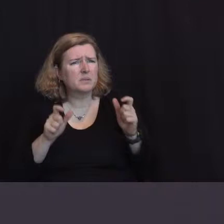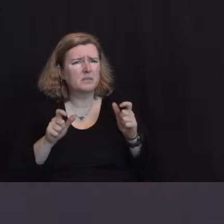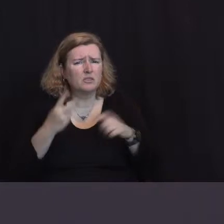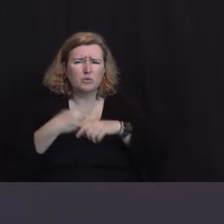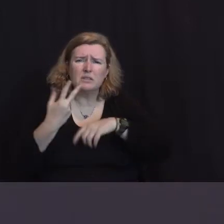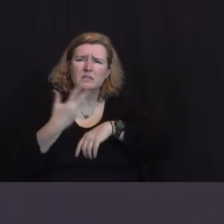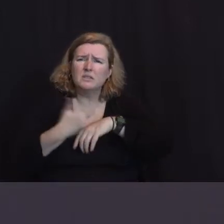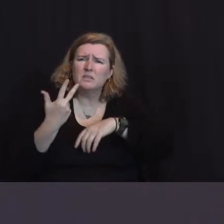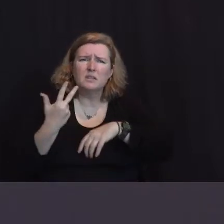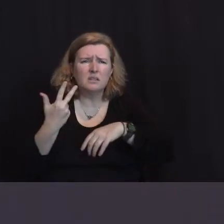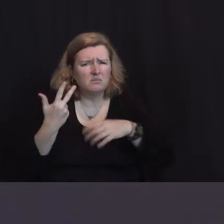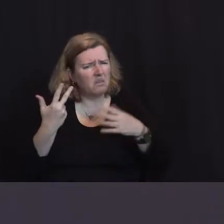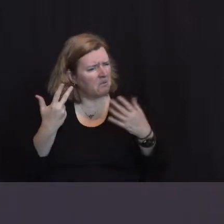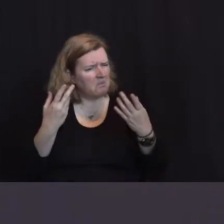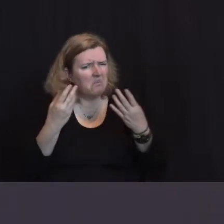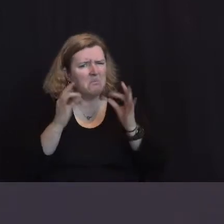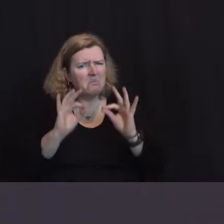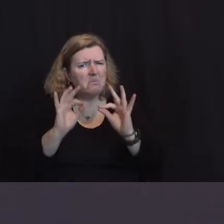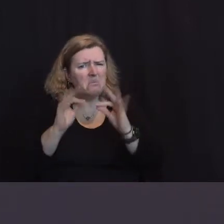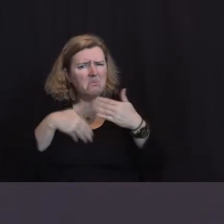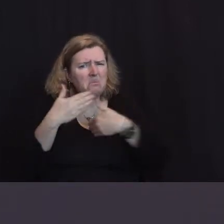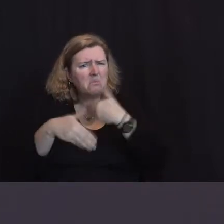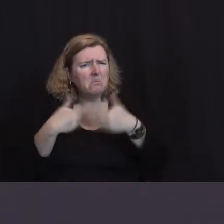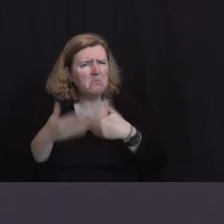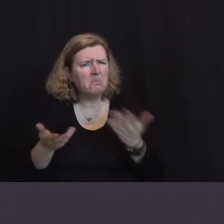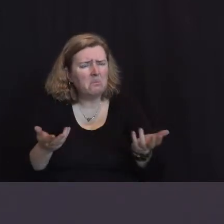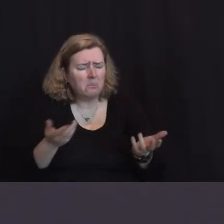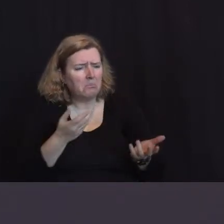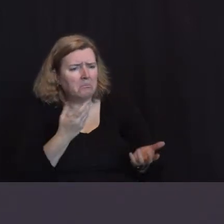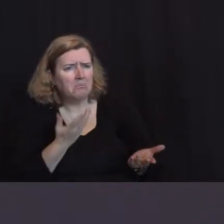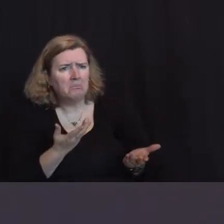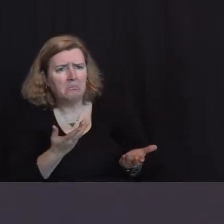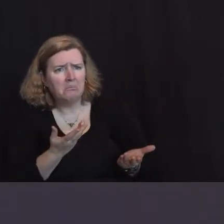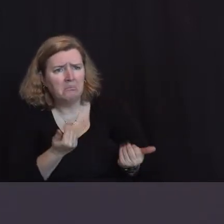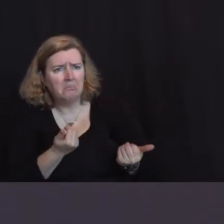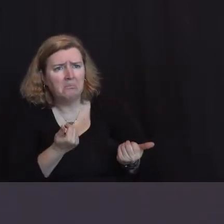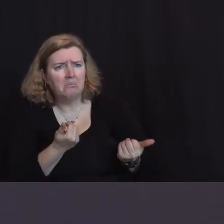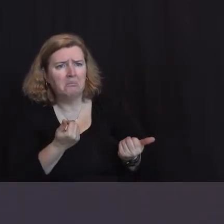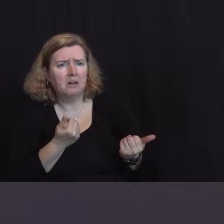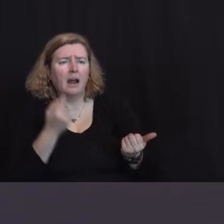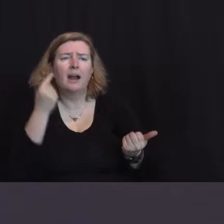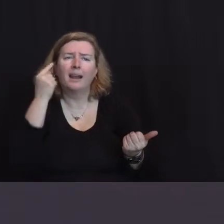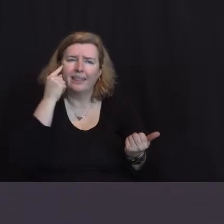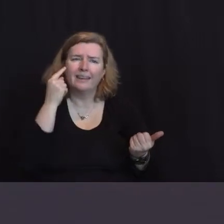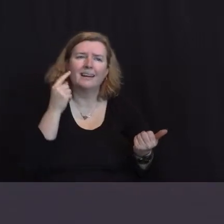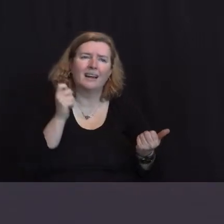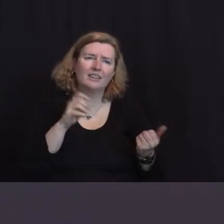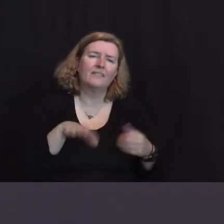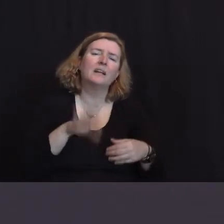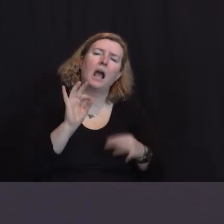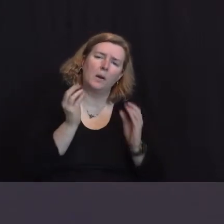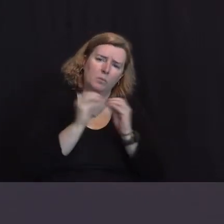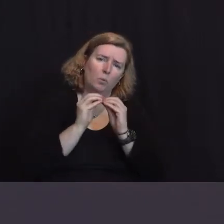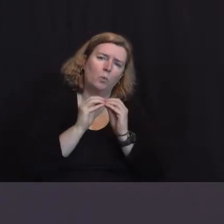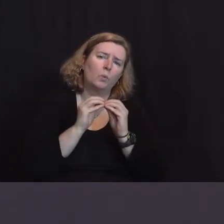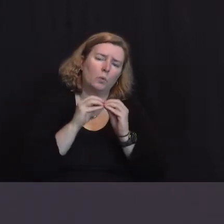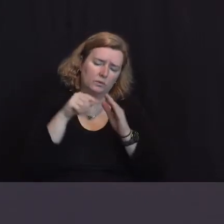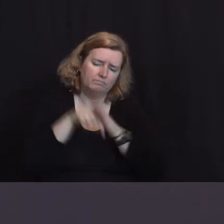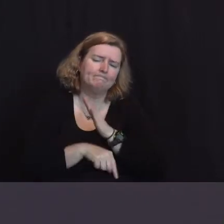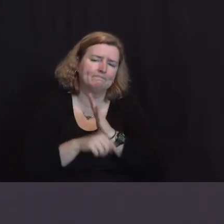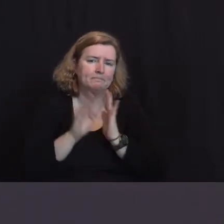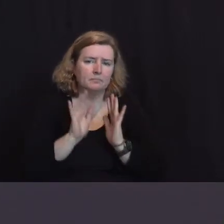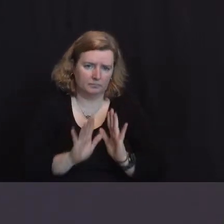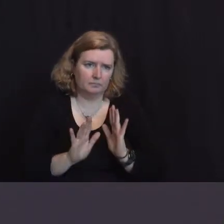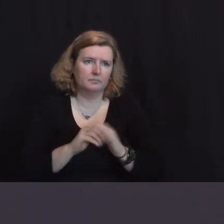week. But beyond that, I still think, Mahan, it makes sense to connect. If that's okay, Brent, with you, we'll follow up offline.